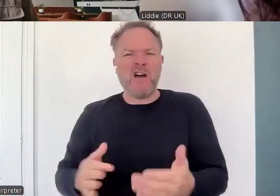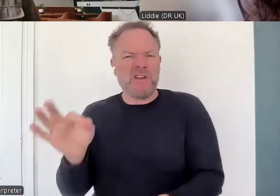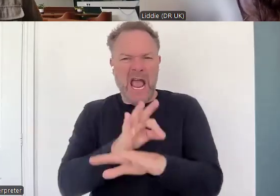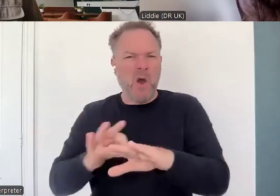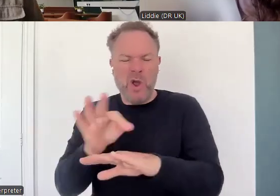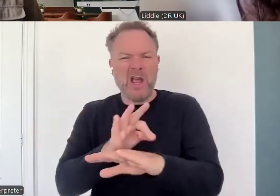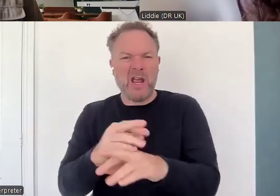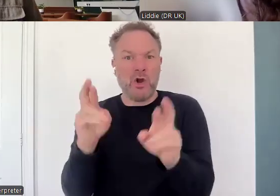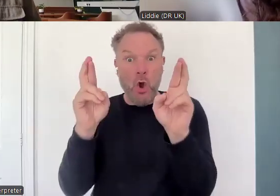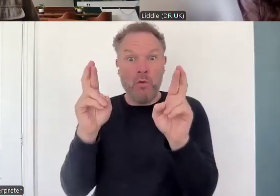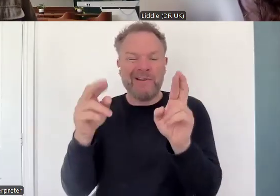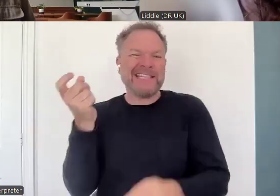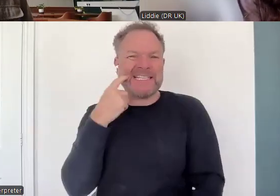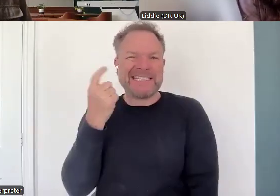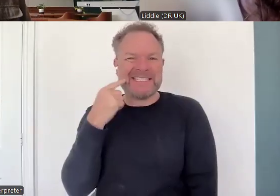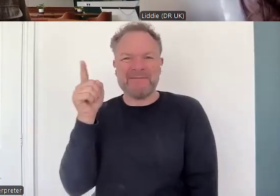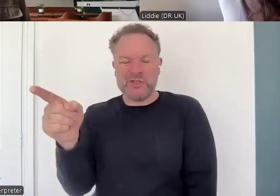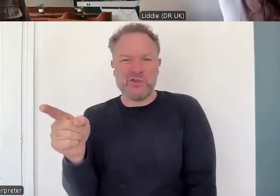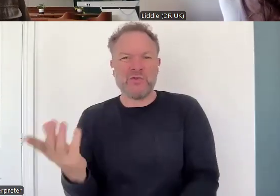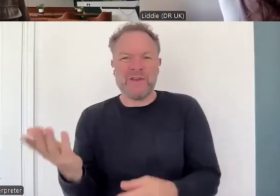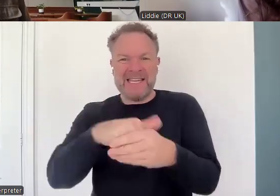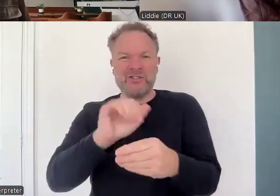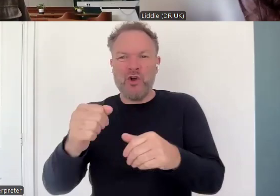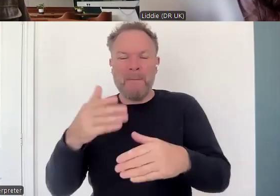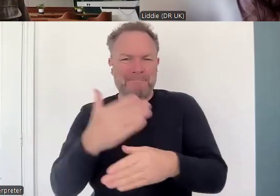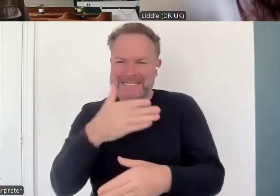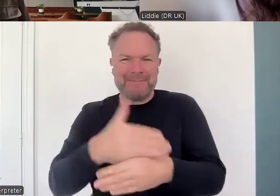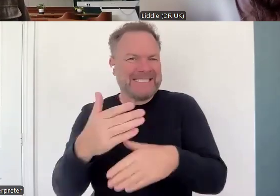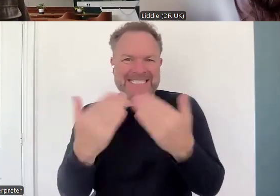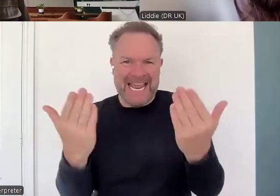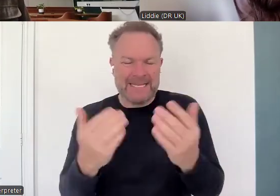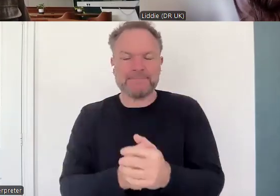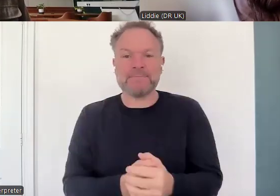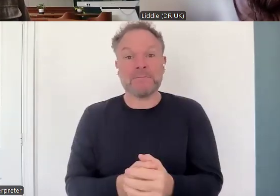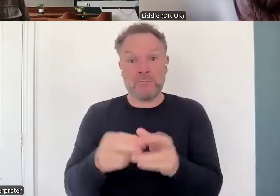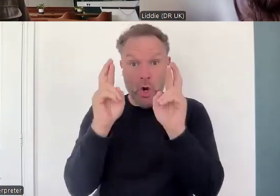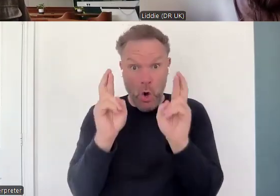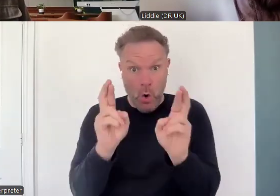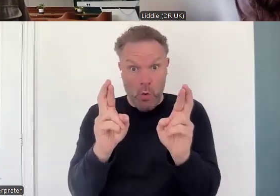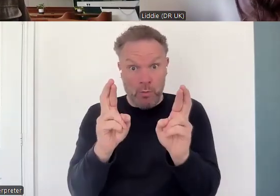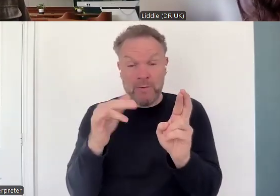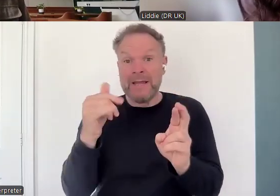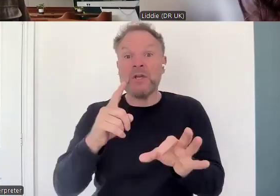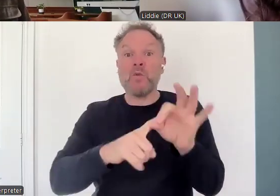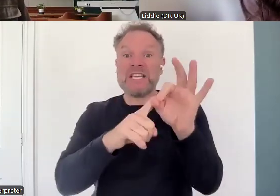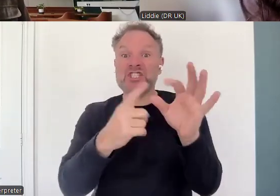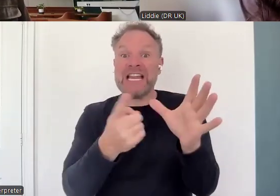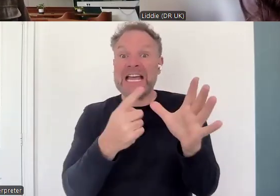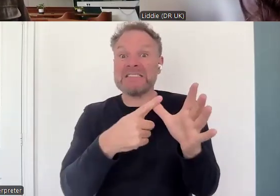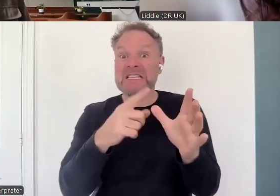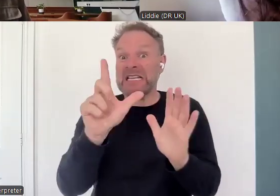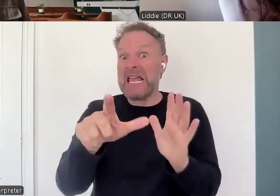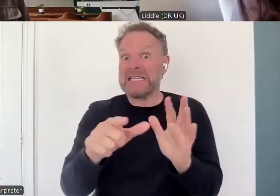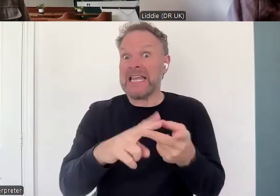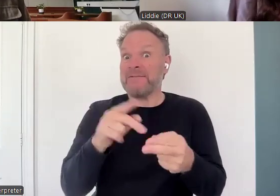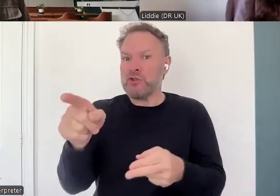hopefully they've been really easy for you to fit into your busy schedules. We do hope to do a bit of a Q&A in today's session as well. So if you